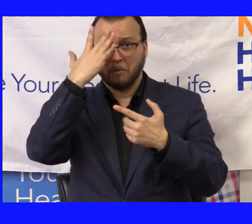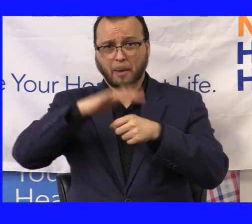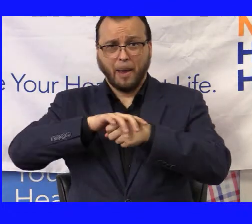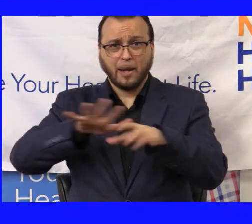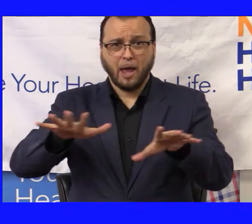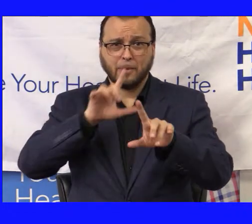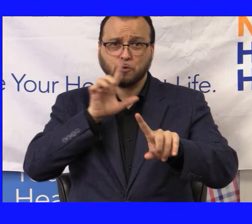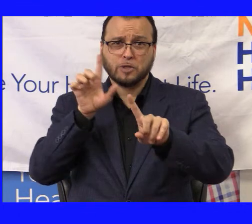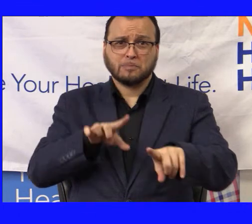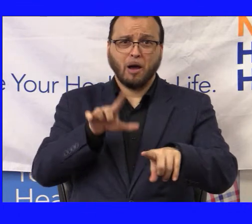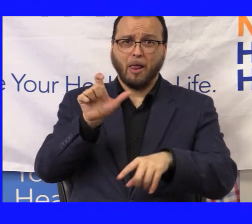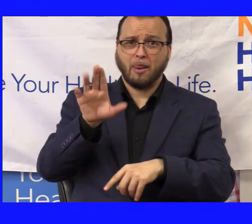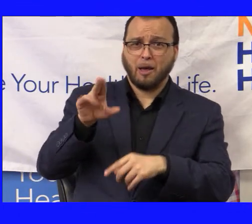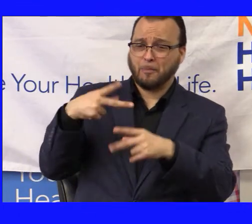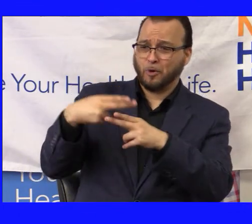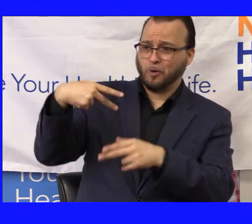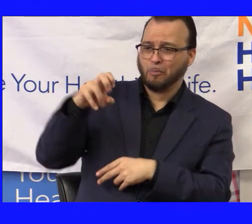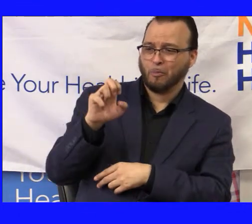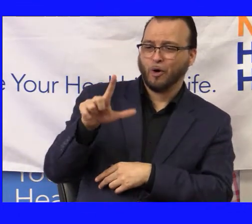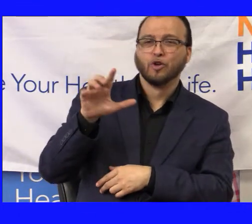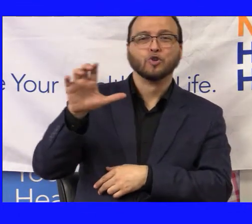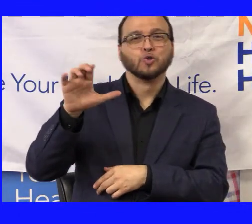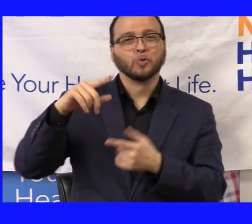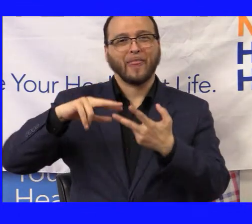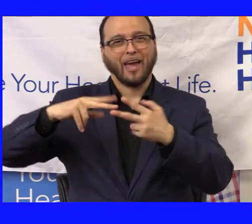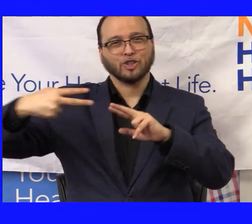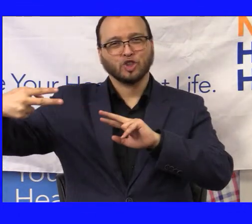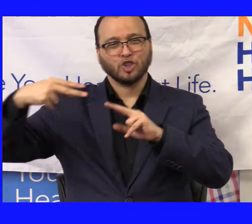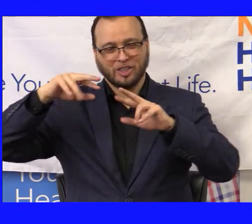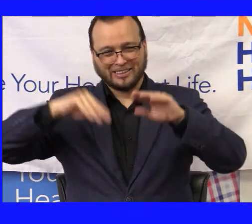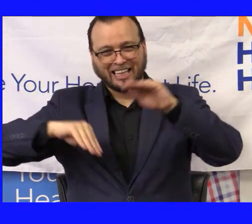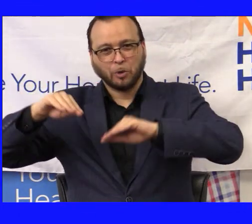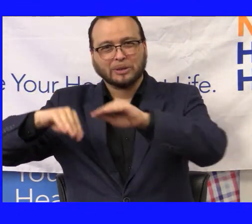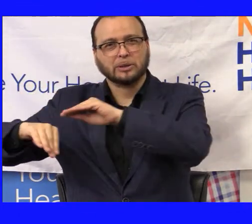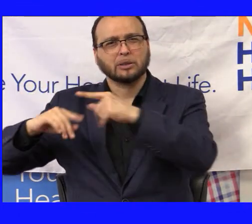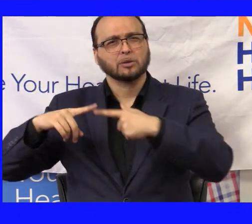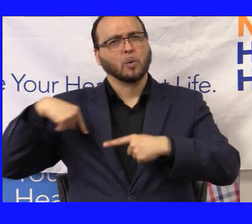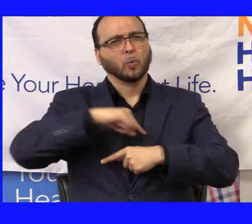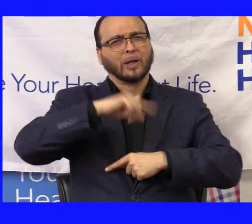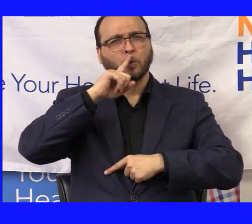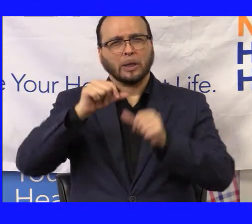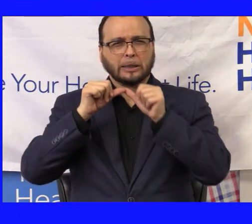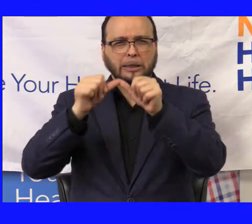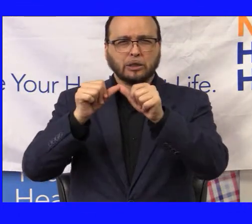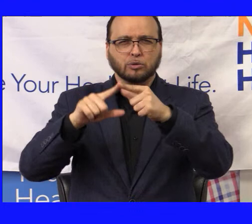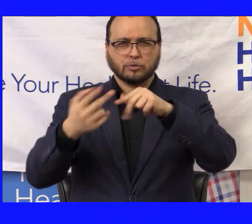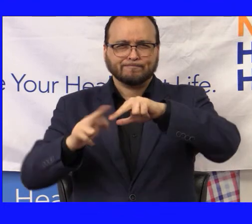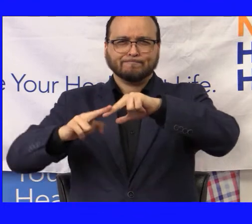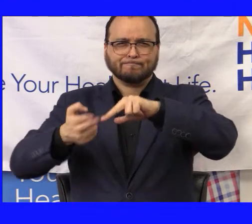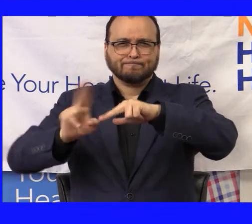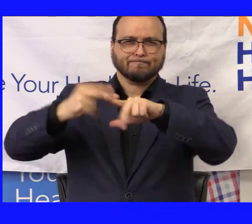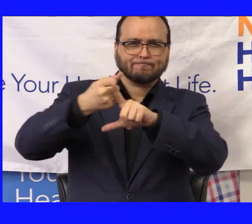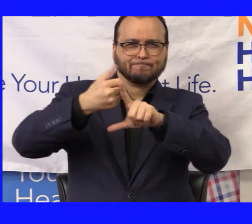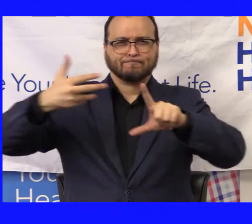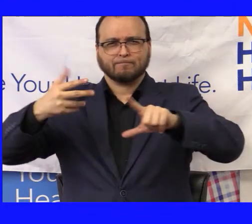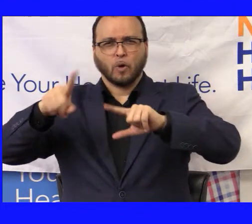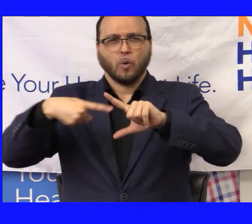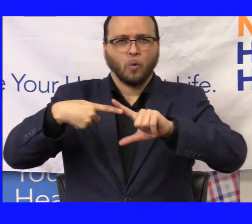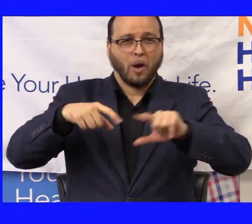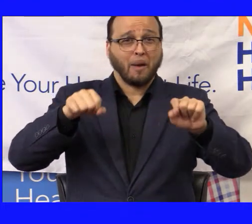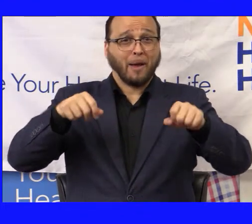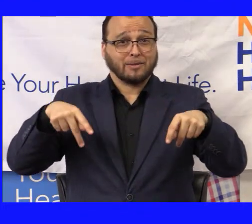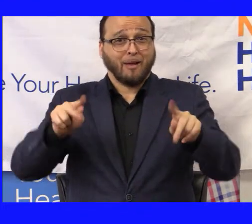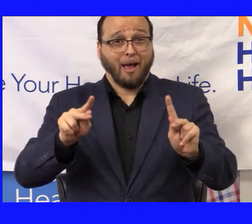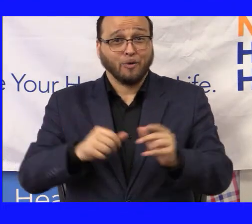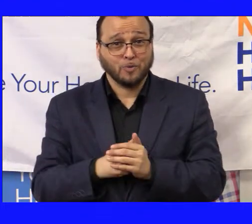is performing the gene sequencing, and we will continue to ramp up as capacity allows. Answer